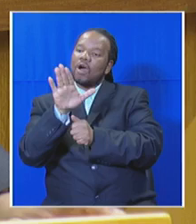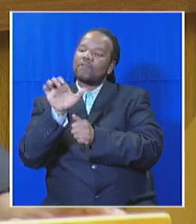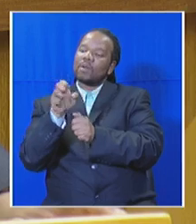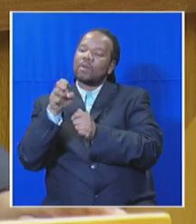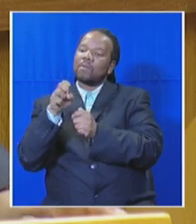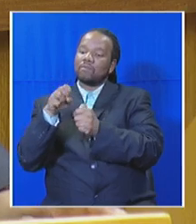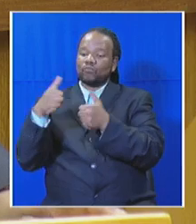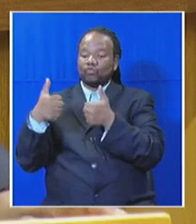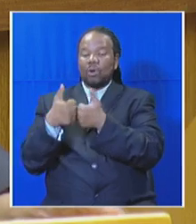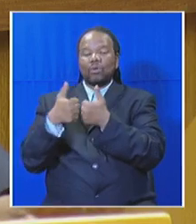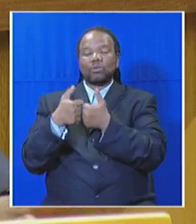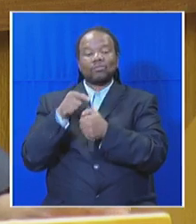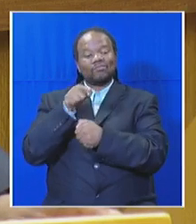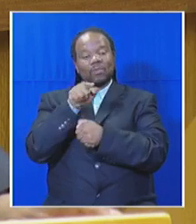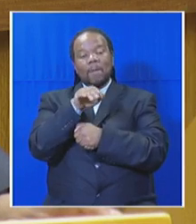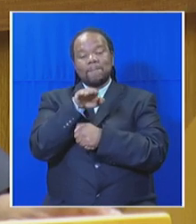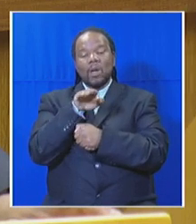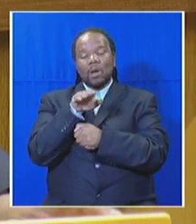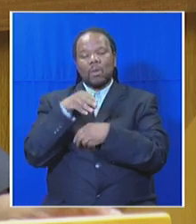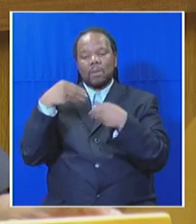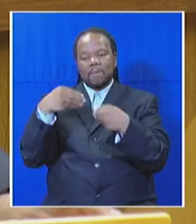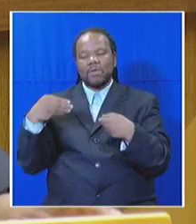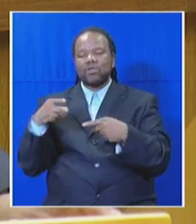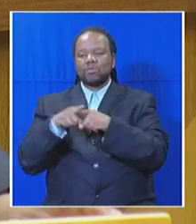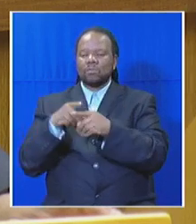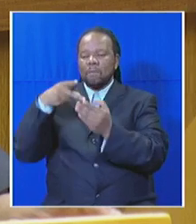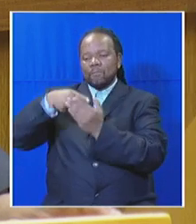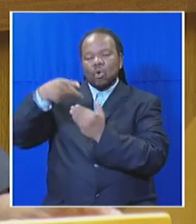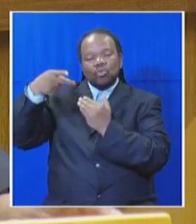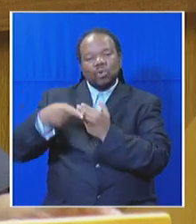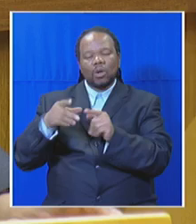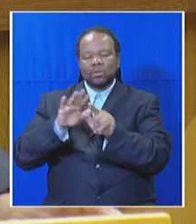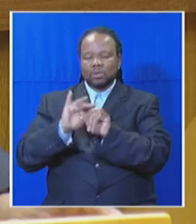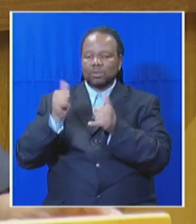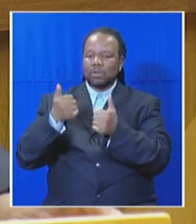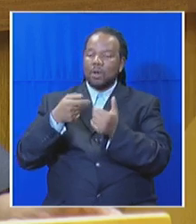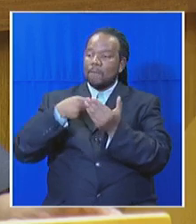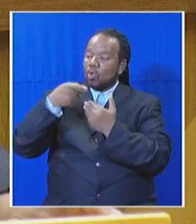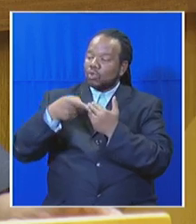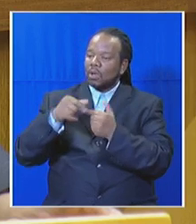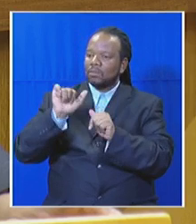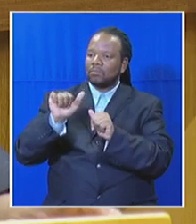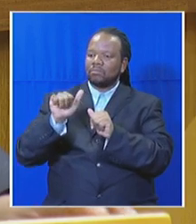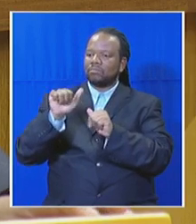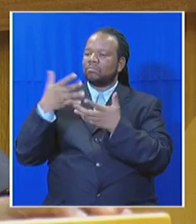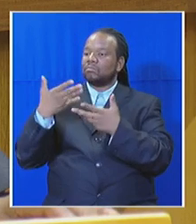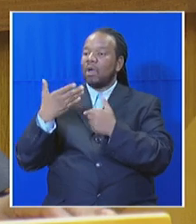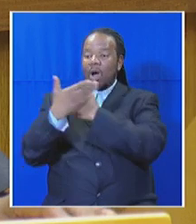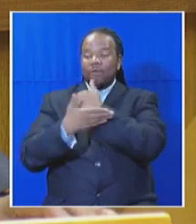more busy with the projects and development of the continent. We should include, among others,